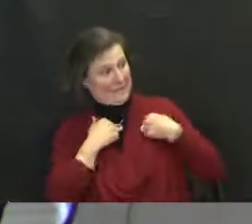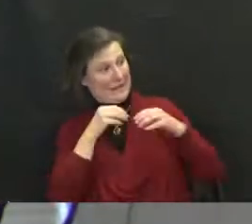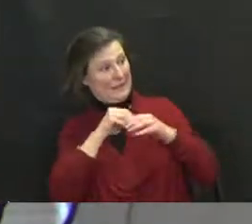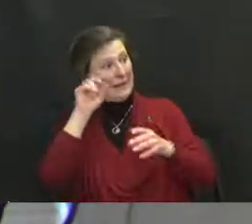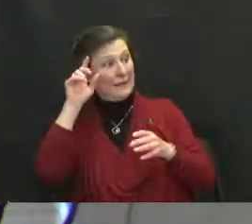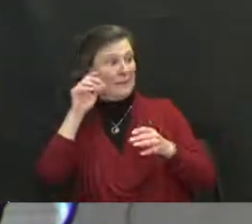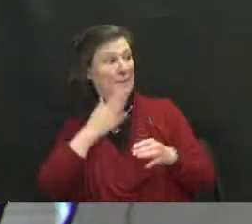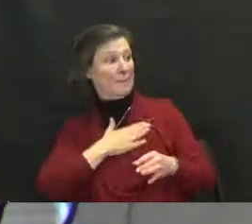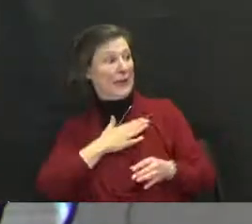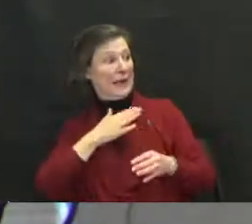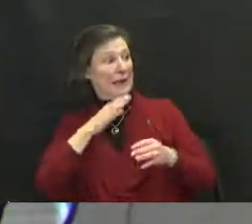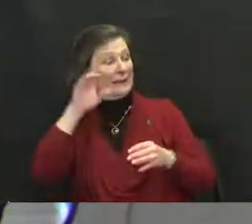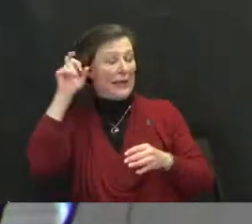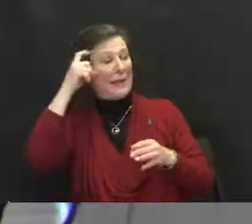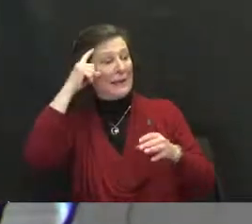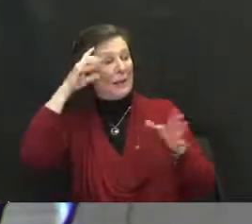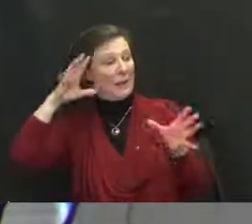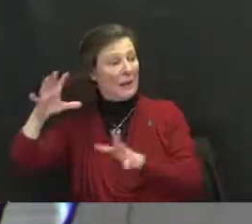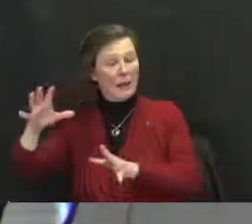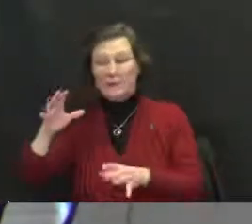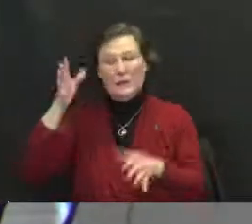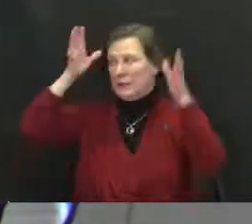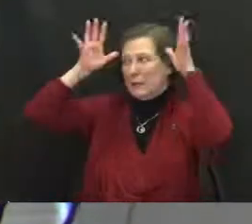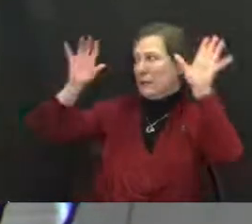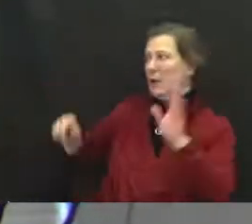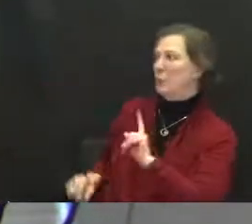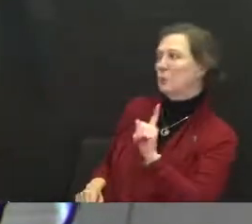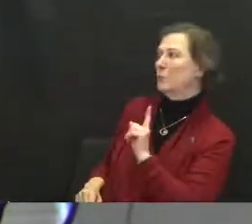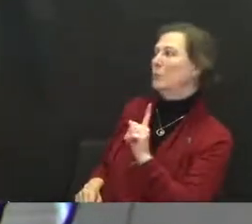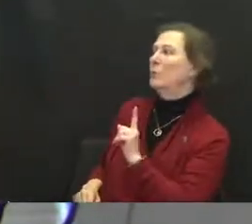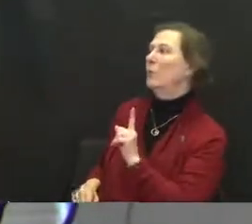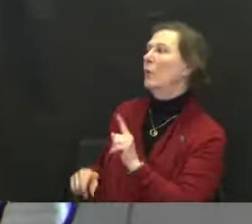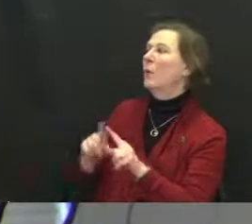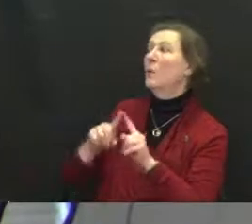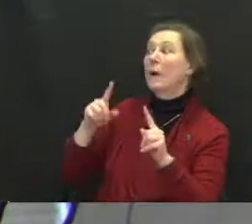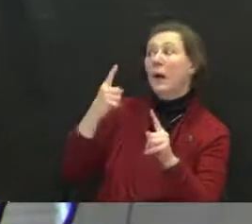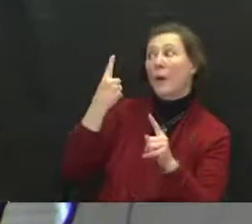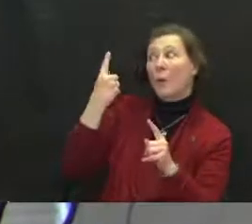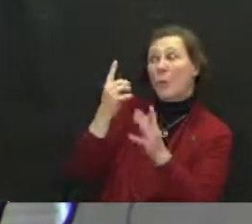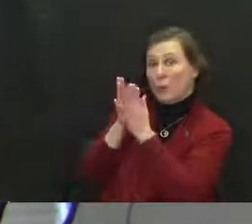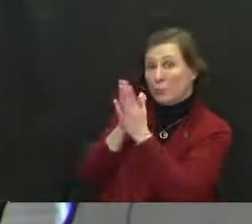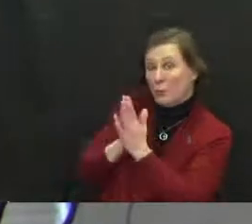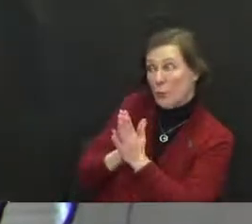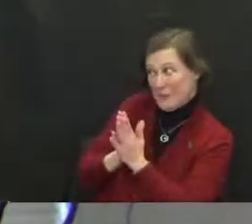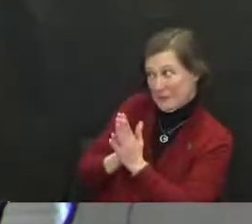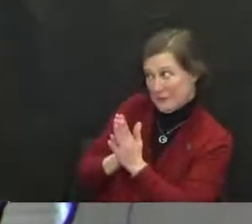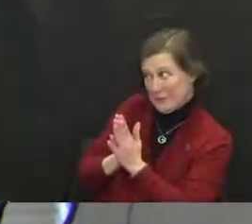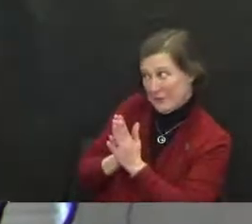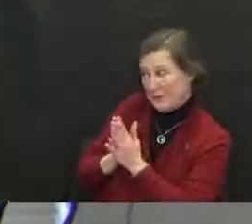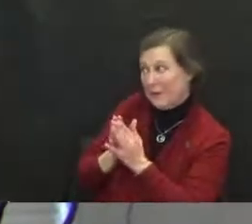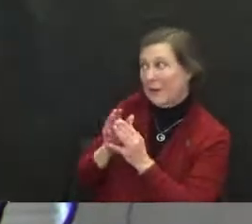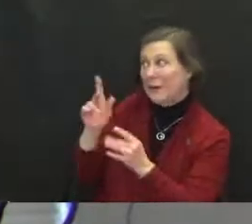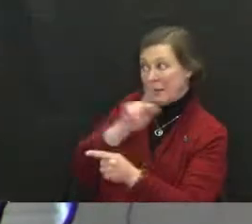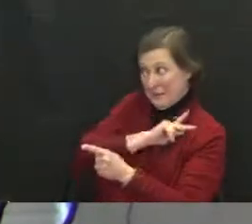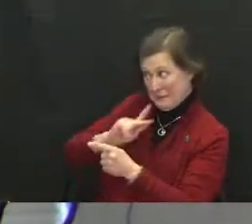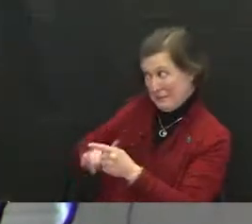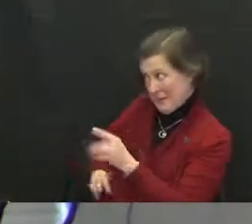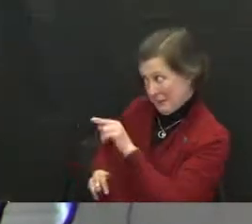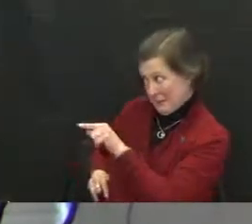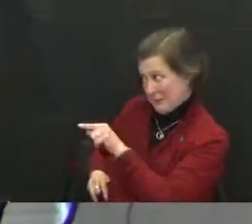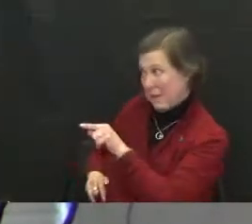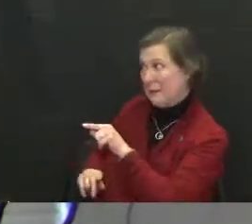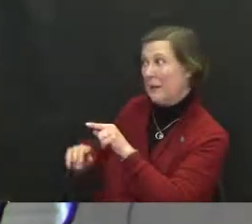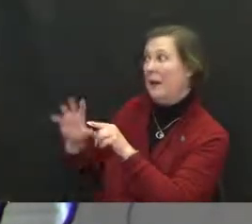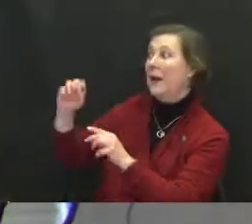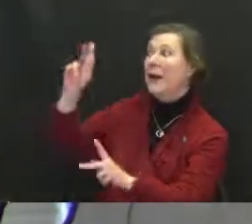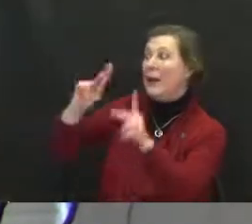capital. The Sharaba deer declined the offer, but said that he did have one request, that the king and his